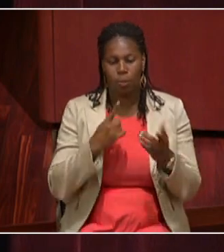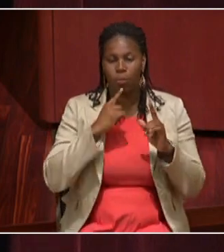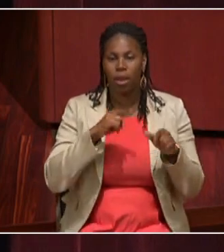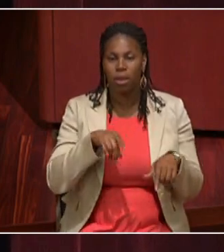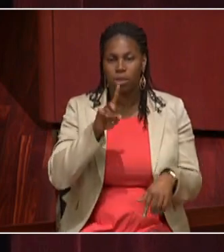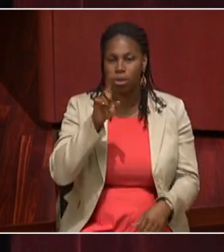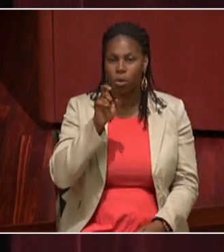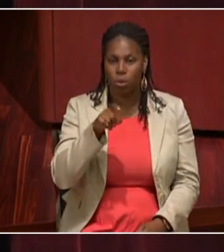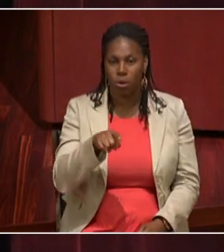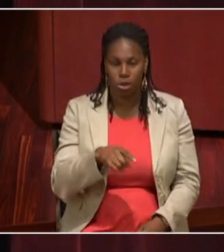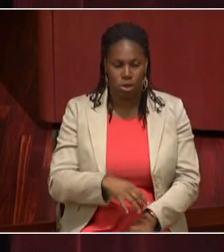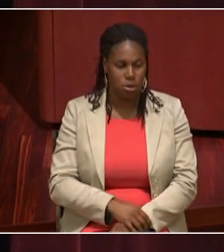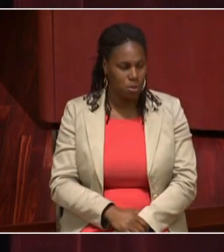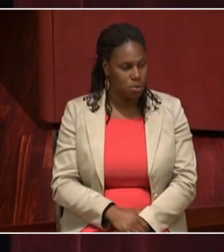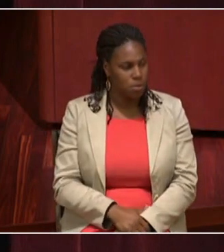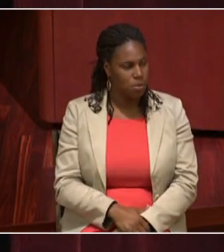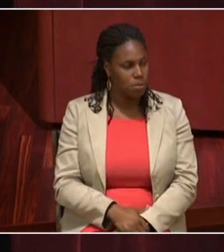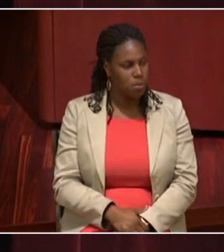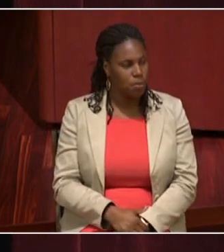questions.